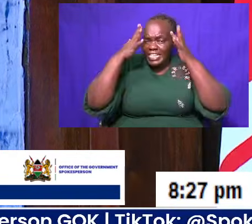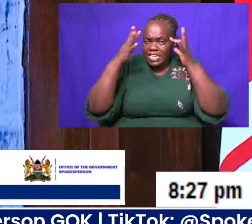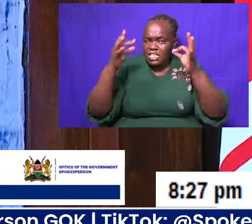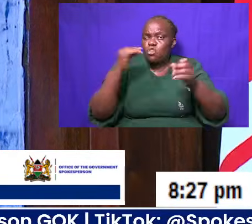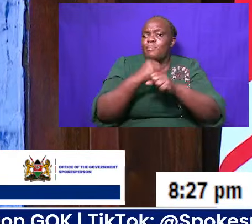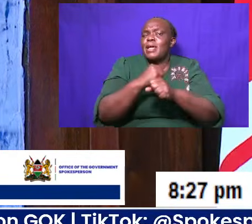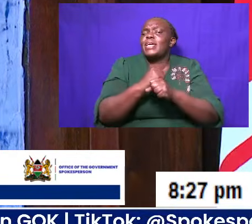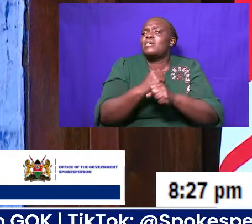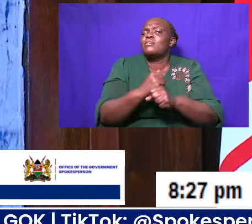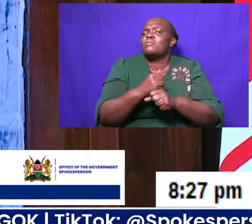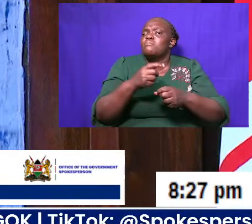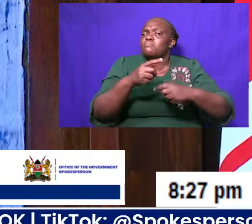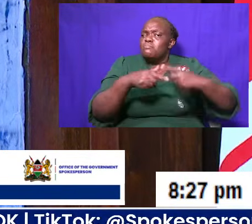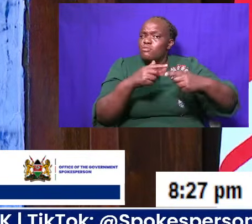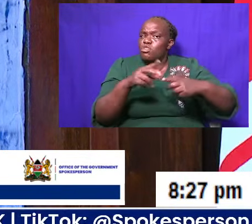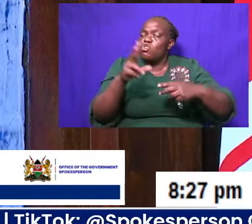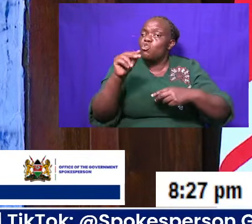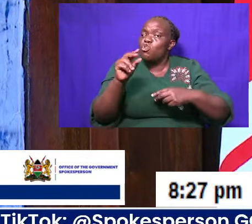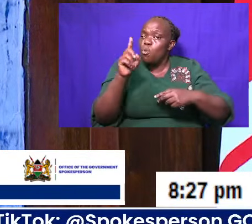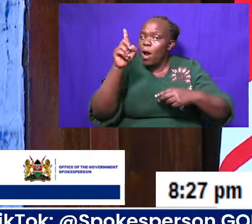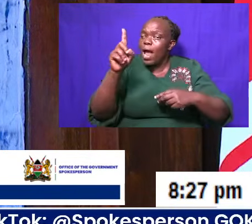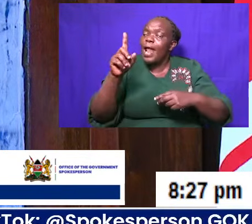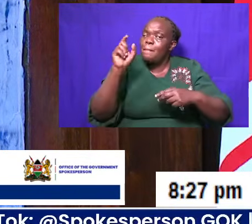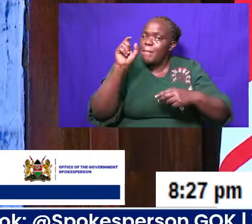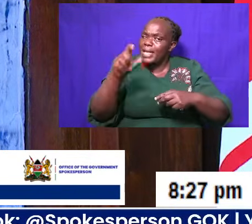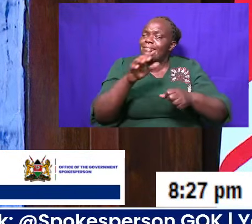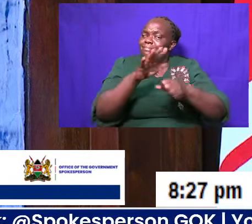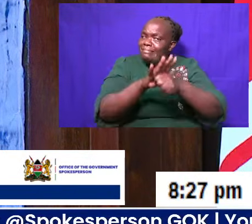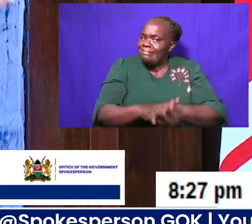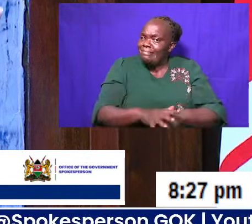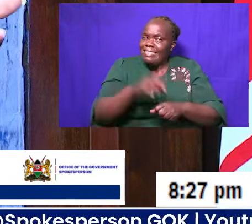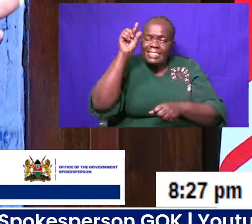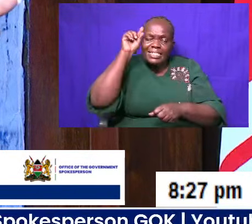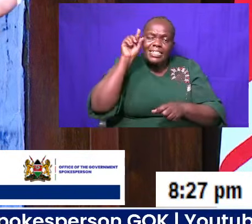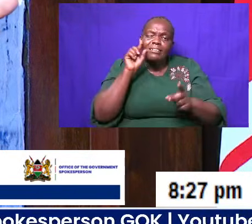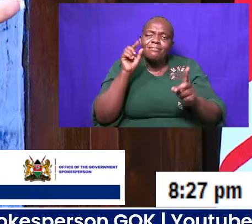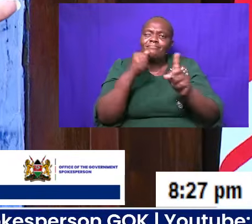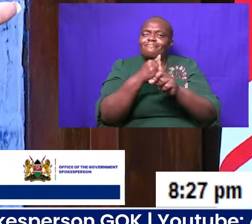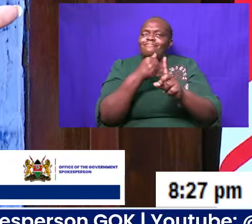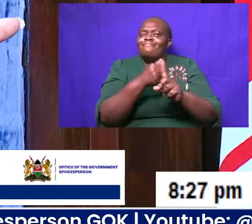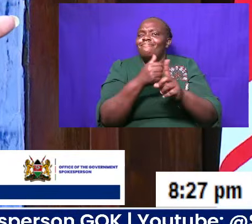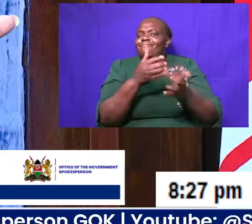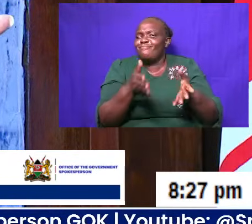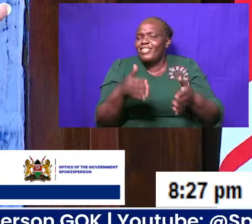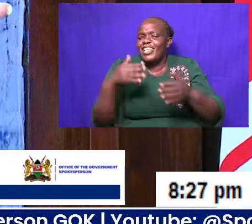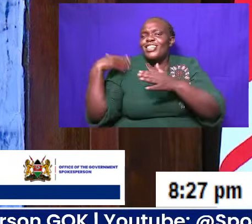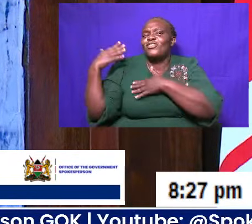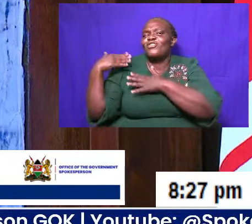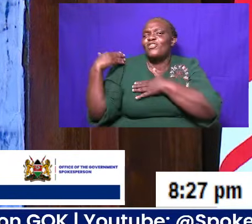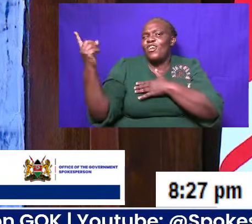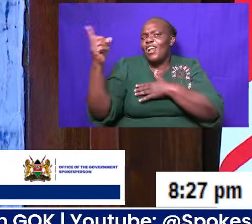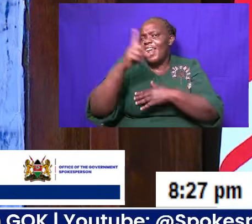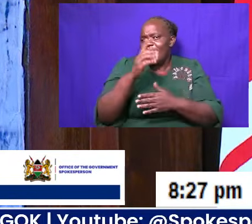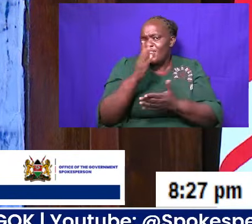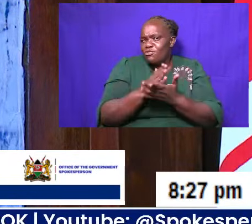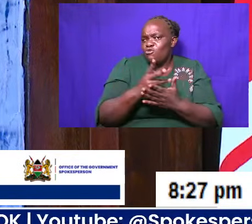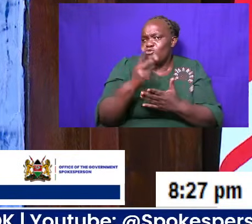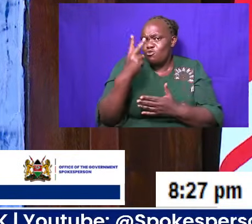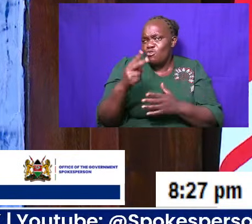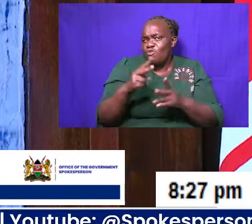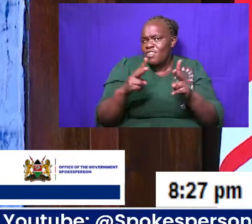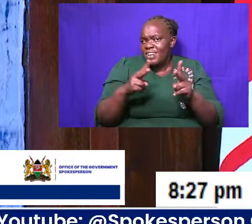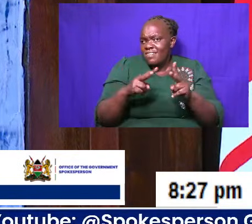table. And no one should be discriminated. Issues of gender-based violence. Like today is a very historical day because we have had 2 very